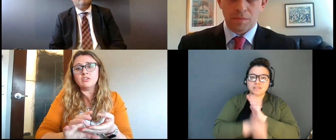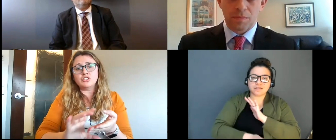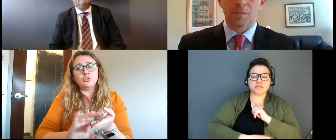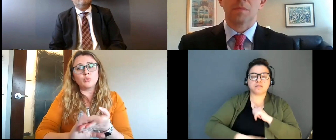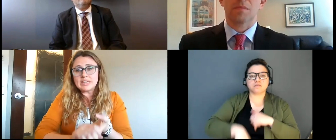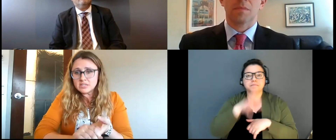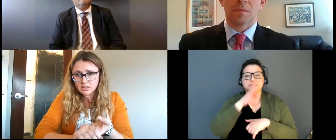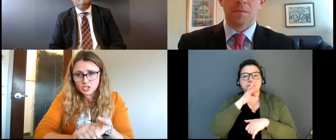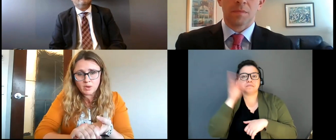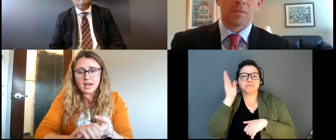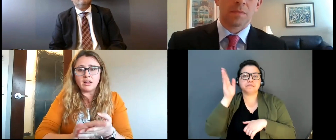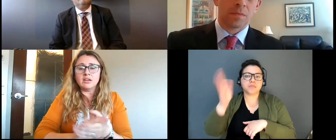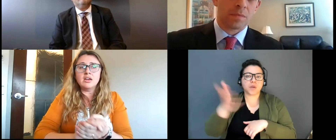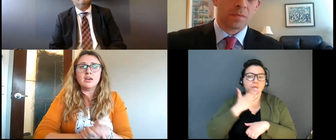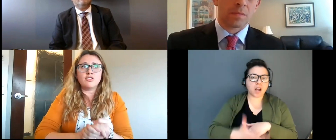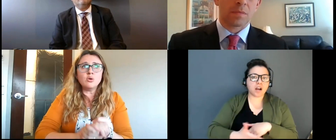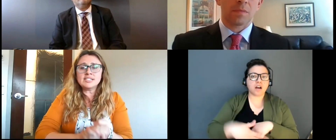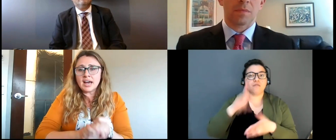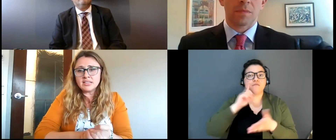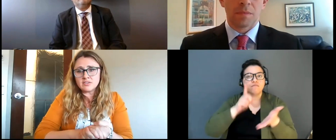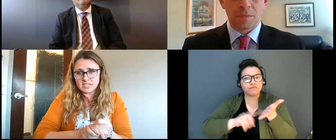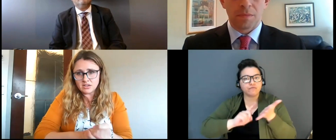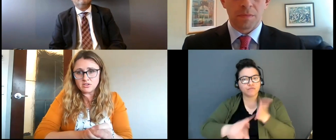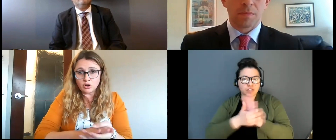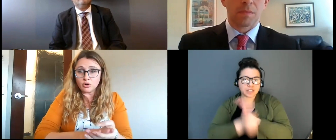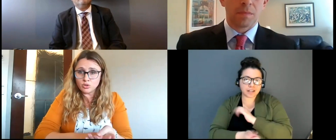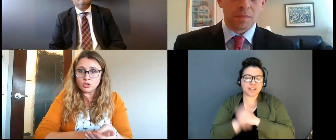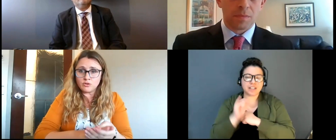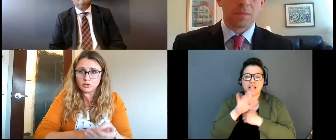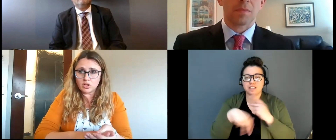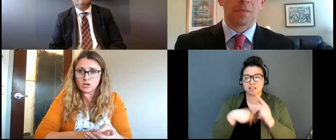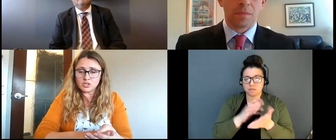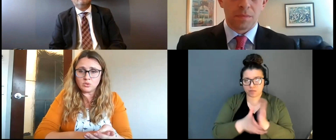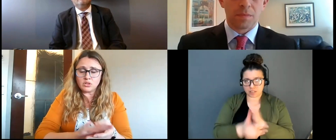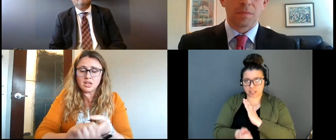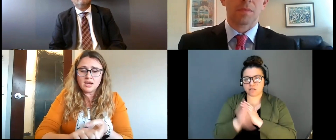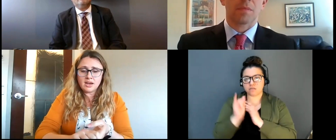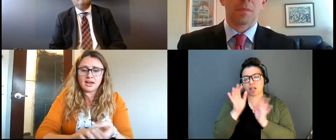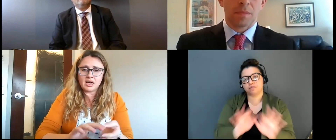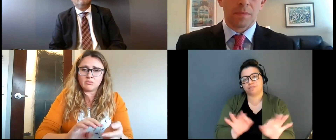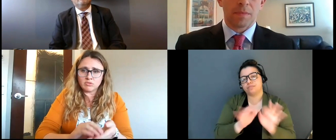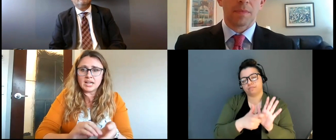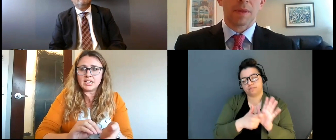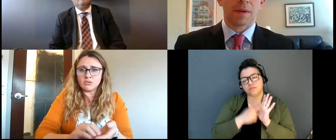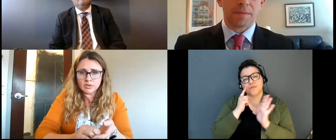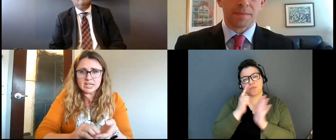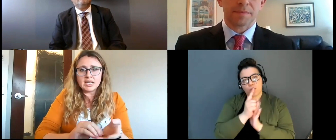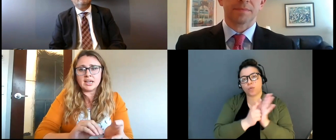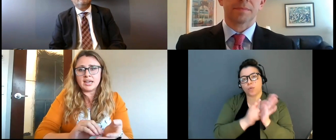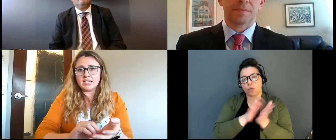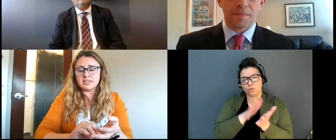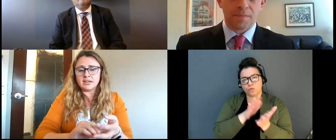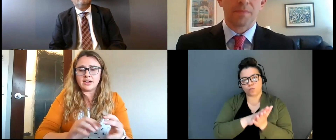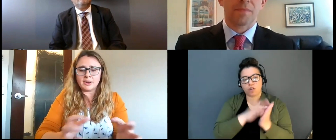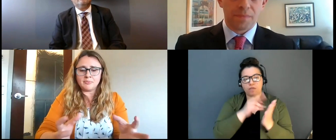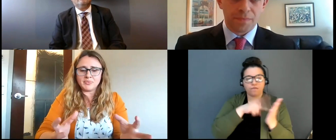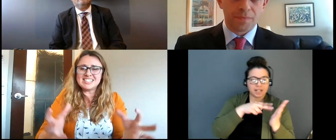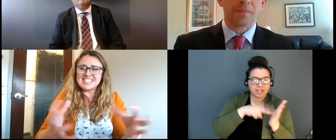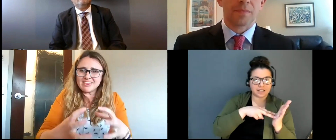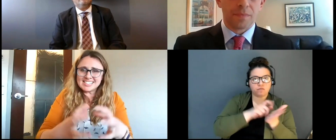well? Do you research well? Those kinds of skills are crucial for law school. writing and reading